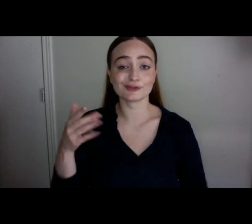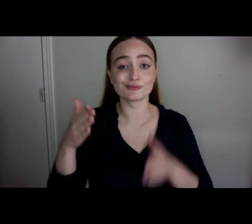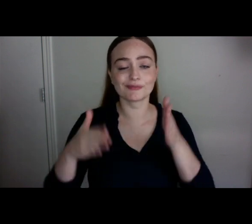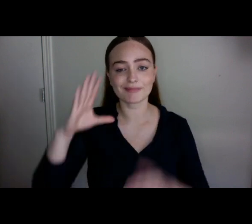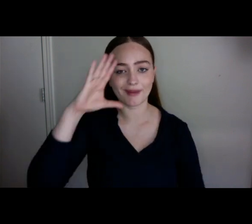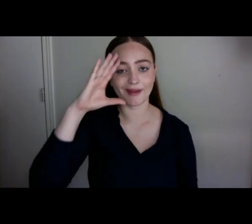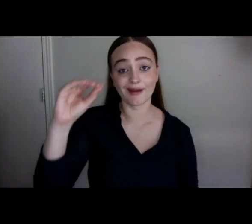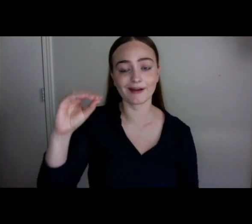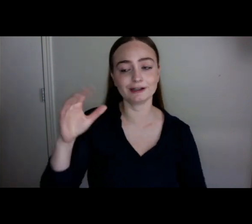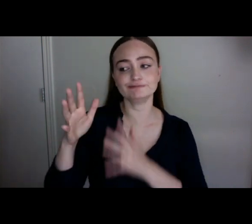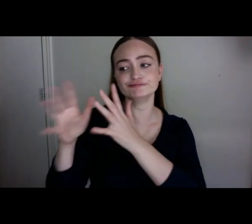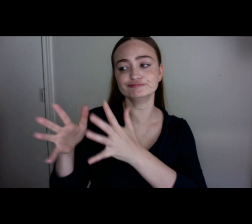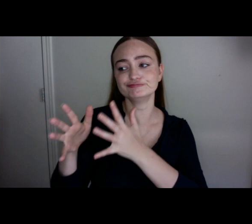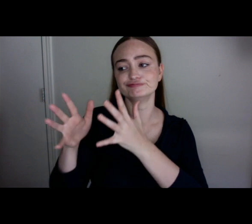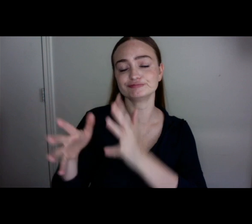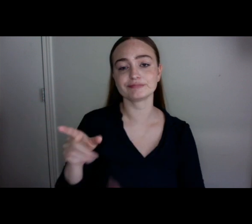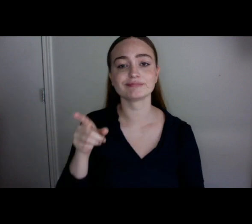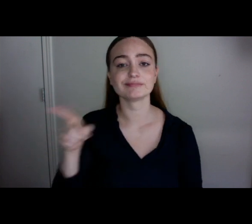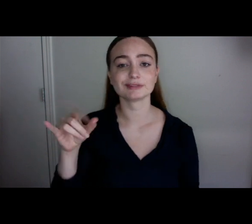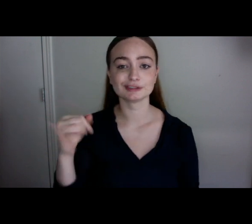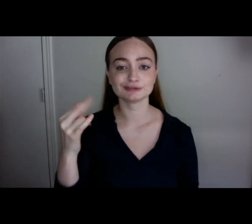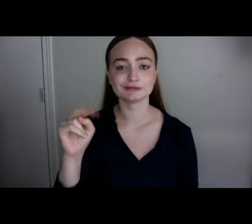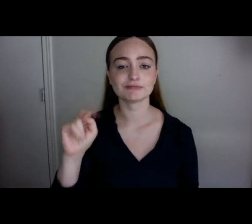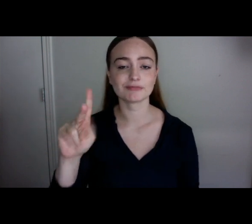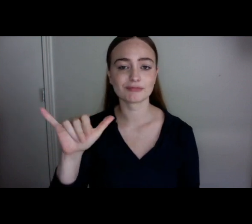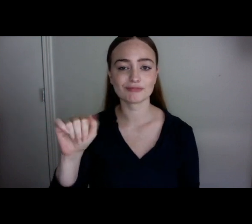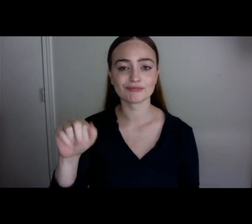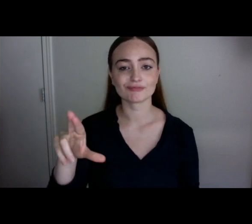I am a robot guy made from junkyard